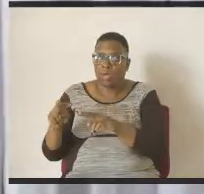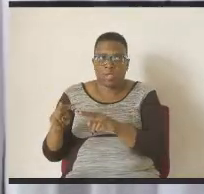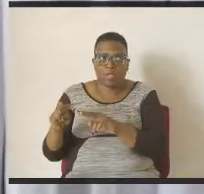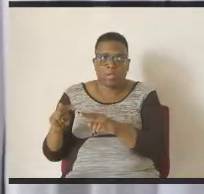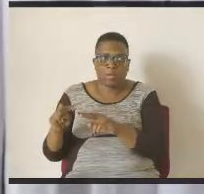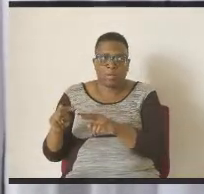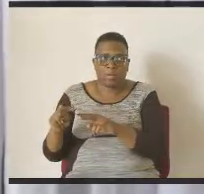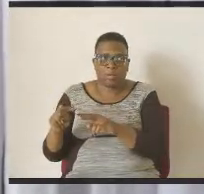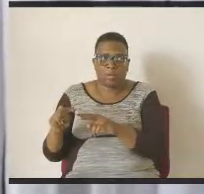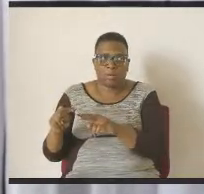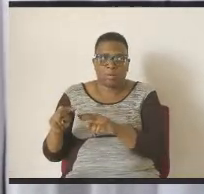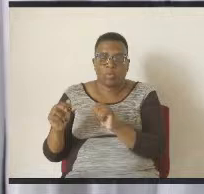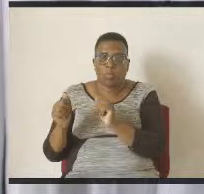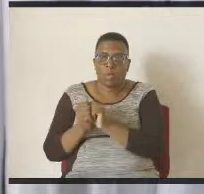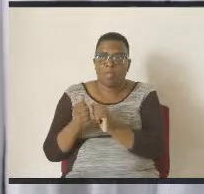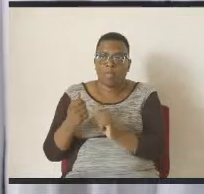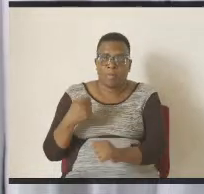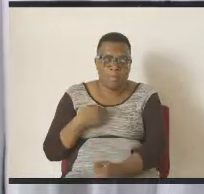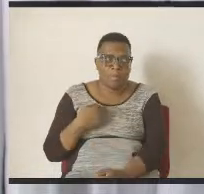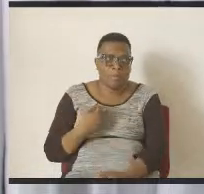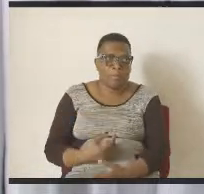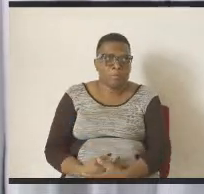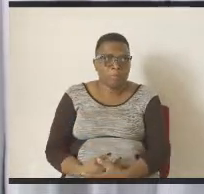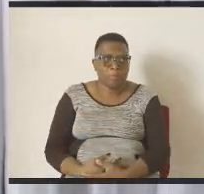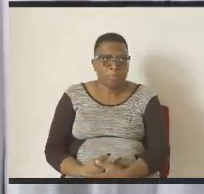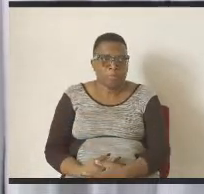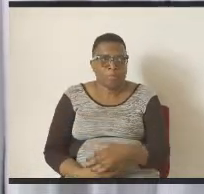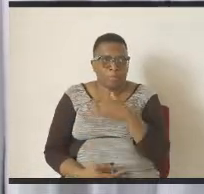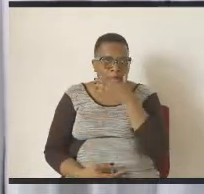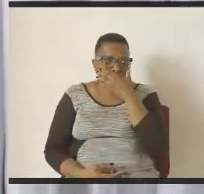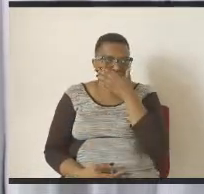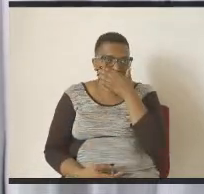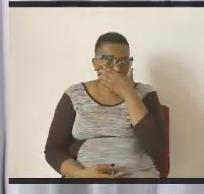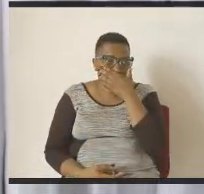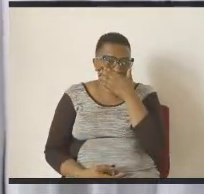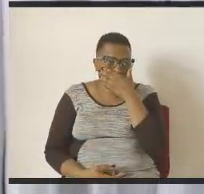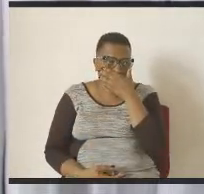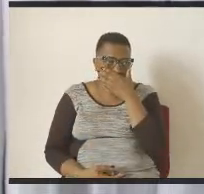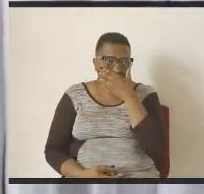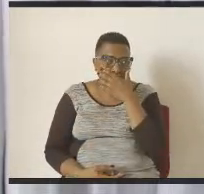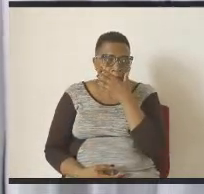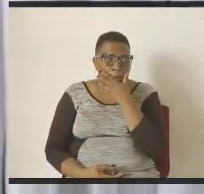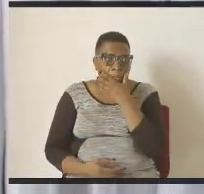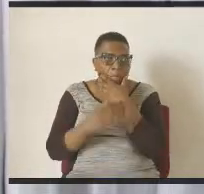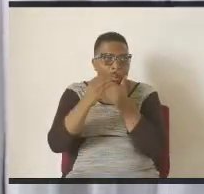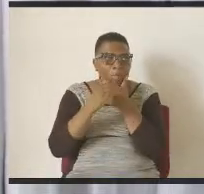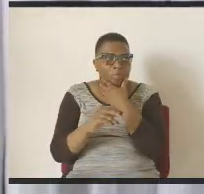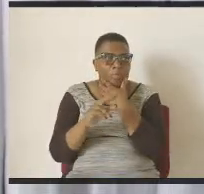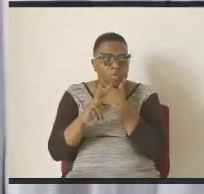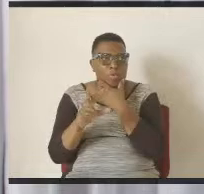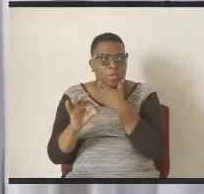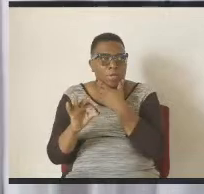Watch with me. Watch with me. Verse 39.